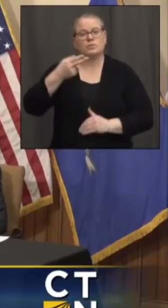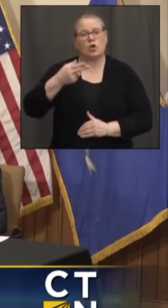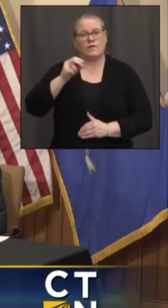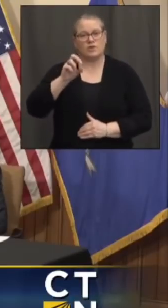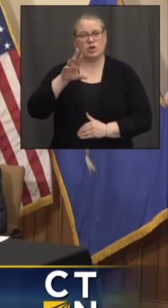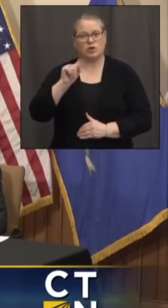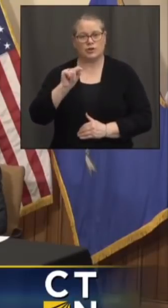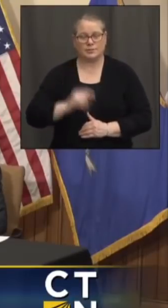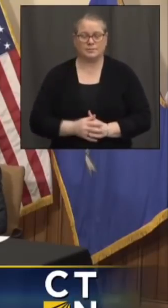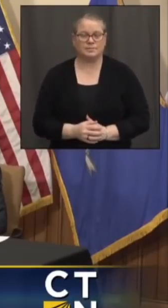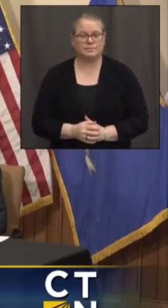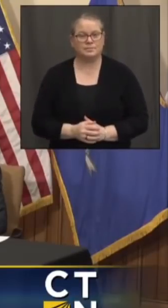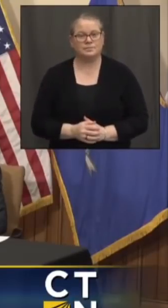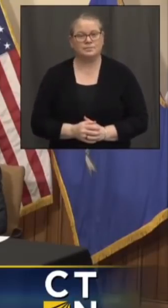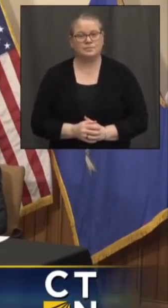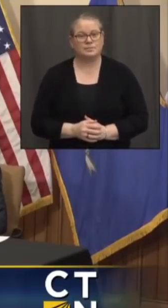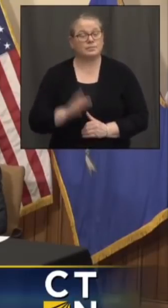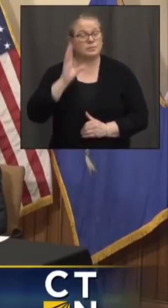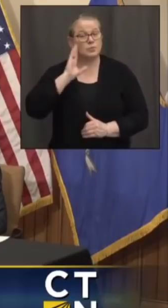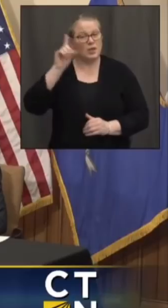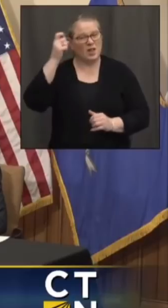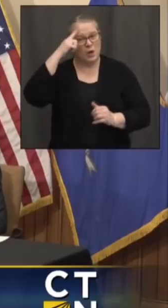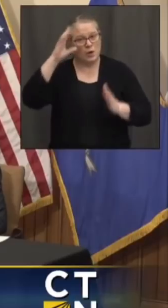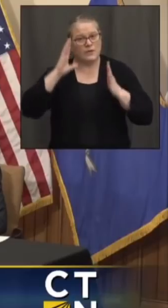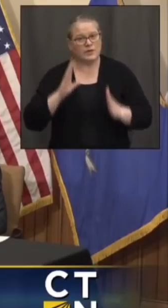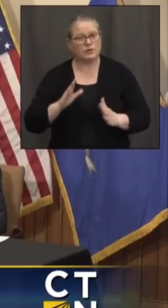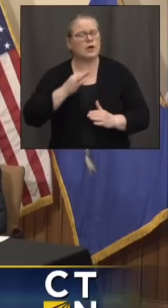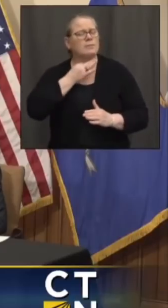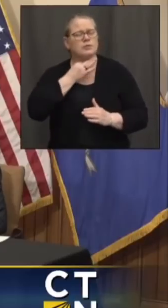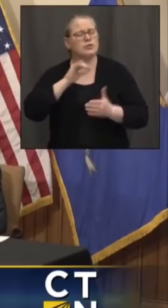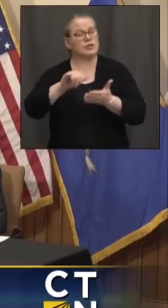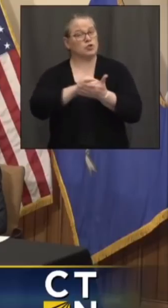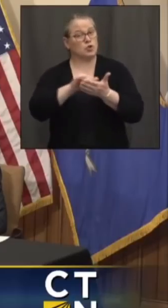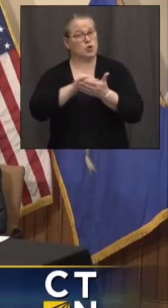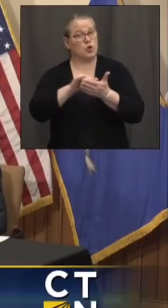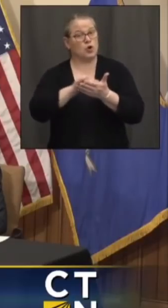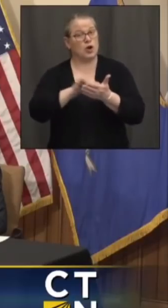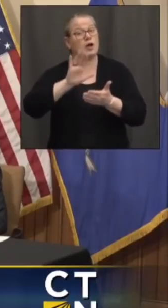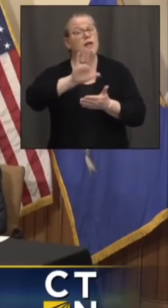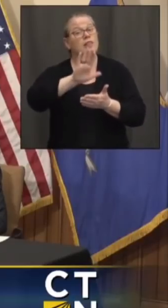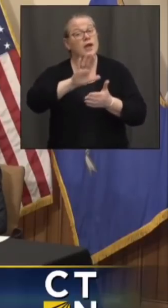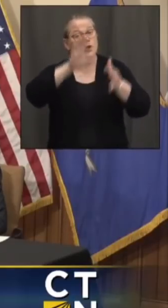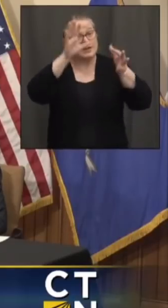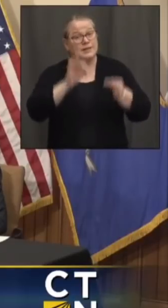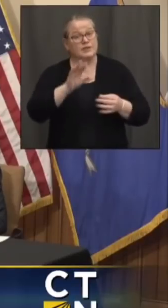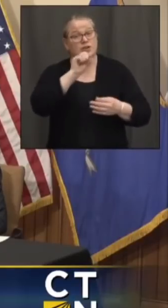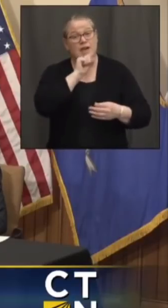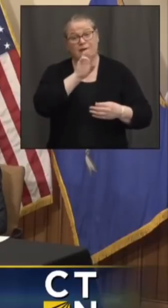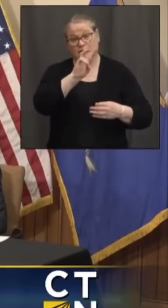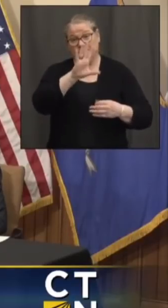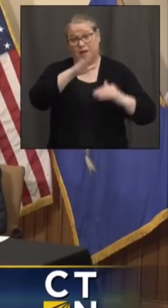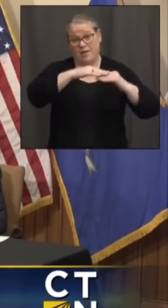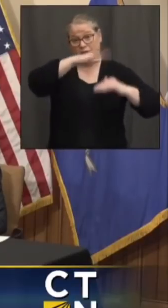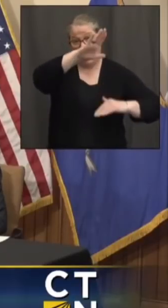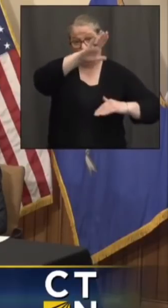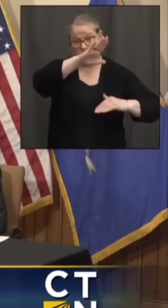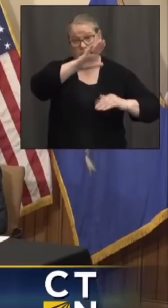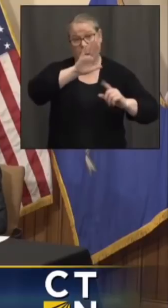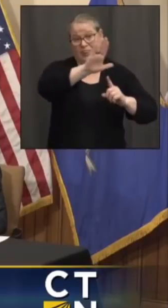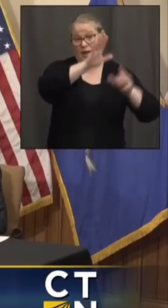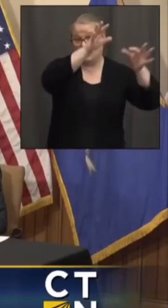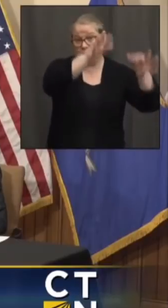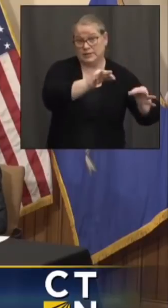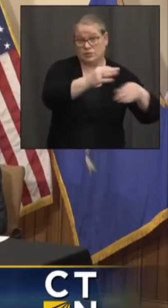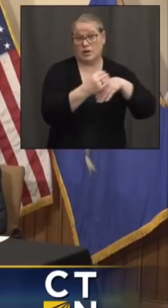Hi, Governor. Did New York's decision to expand vaccination eligibility to those 65 plus a few weeks ago factor at all into